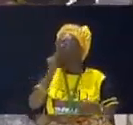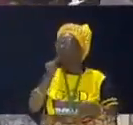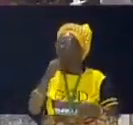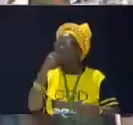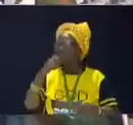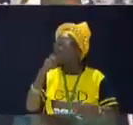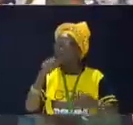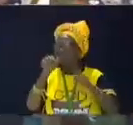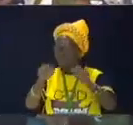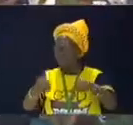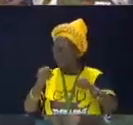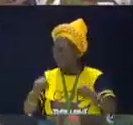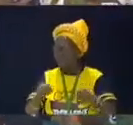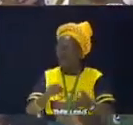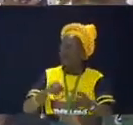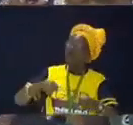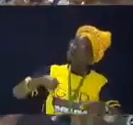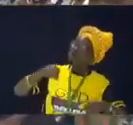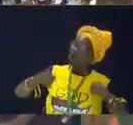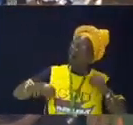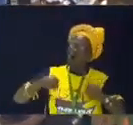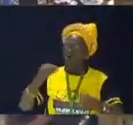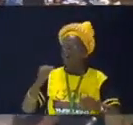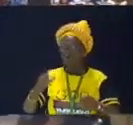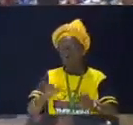Joy full of glory.